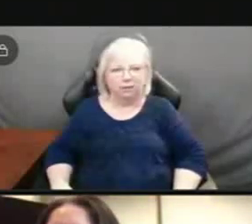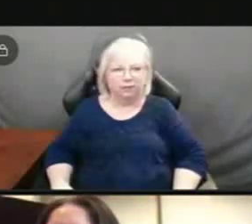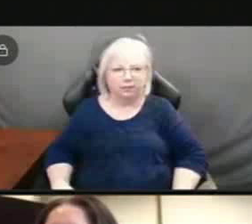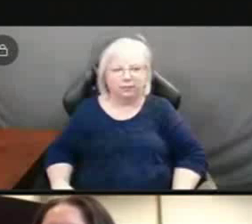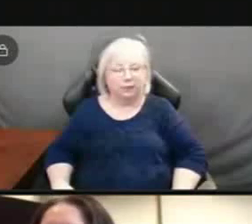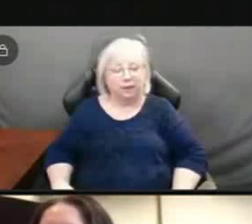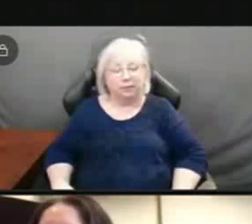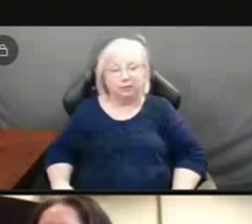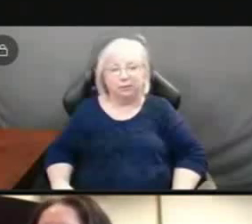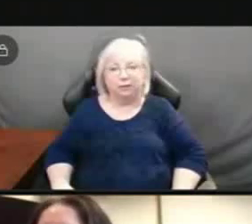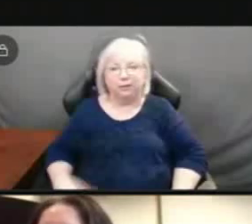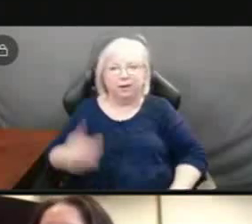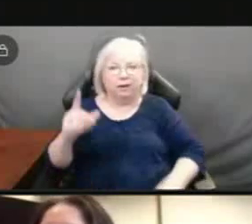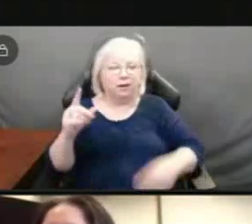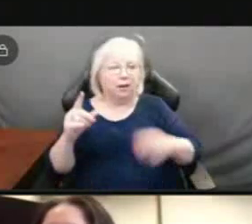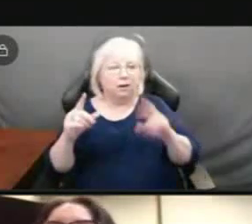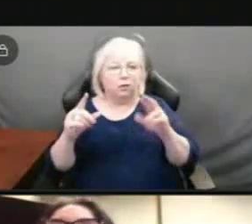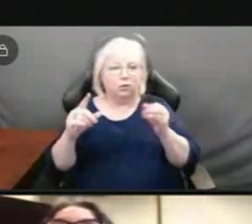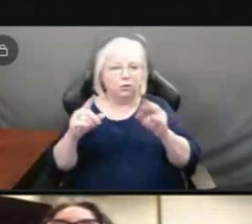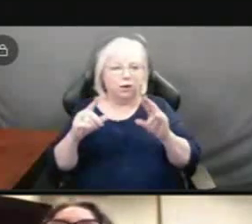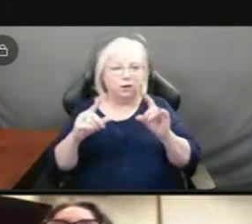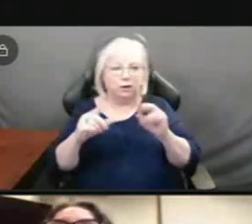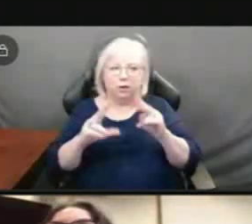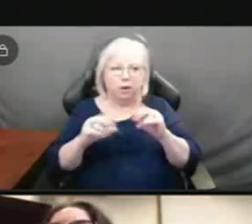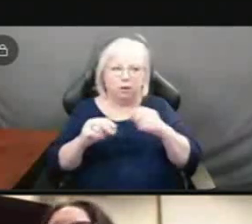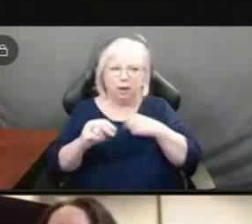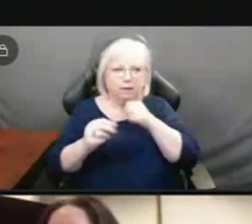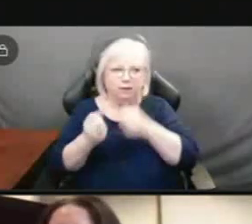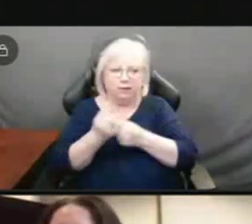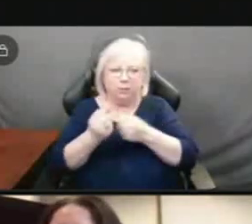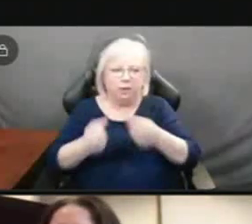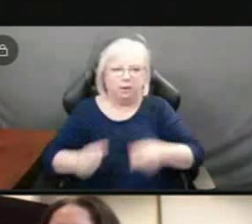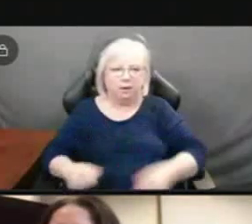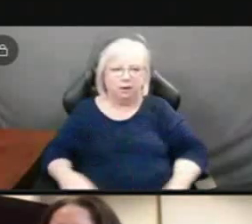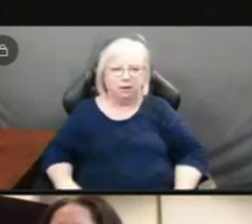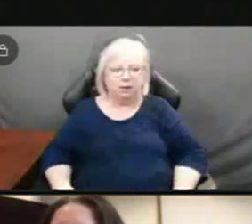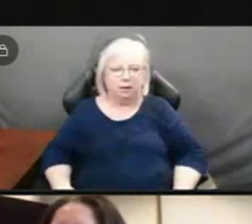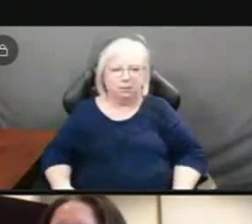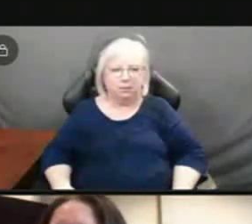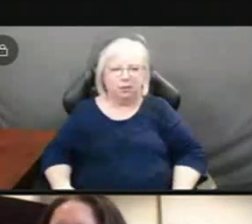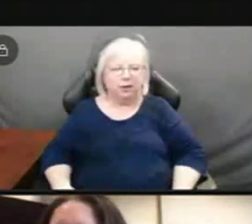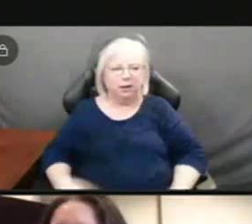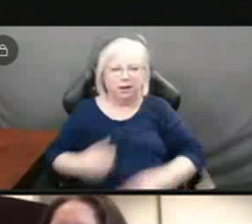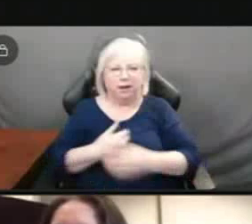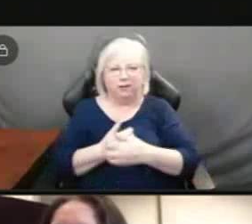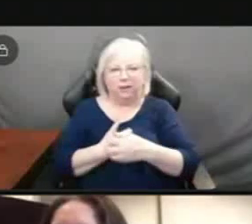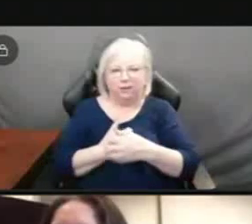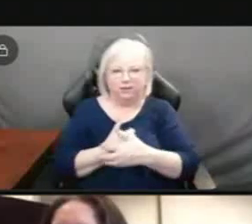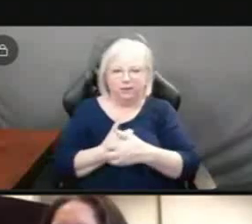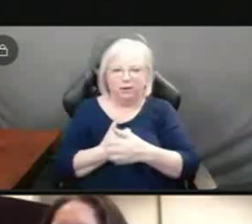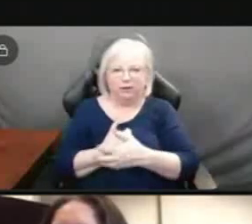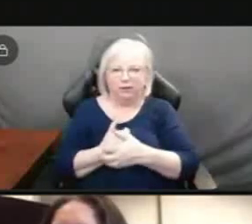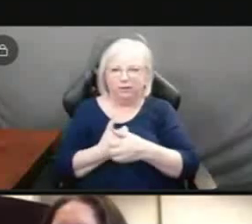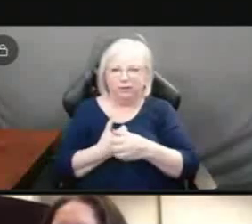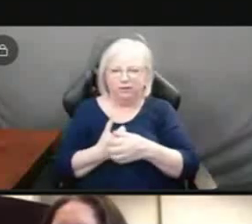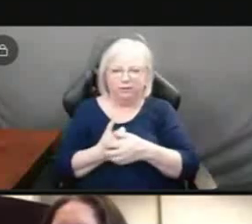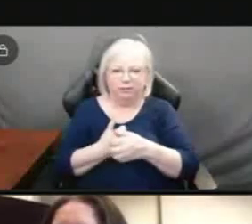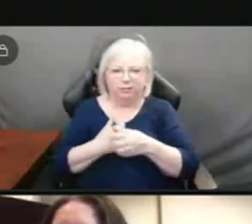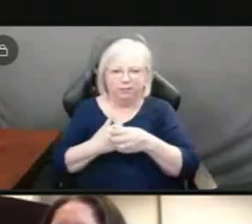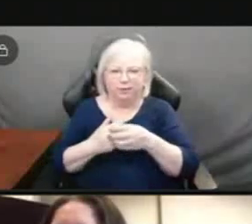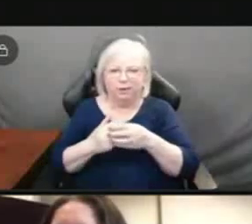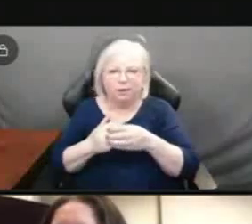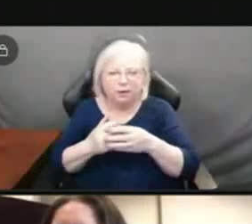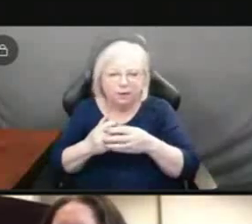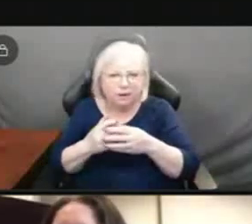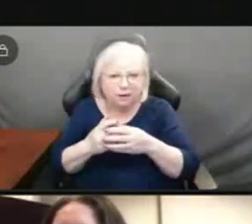No, I'm not in support of this, and I think we have residents from that area who are in opposition here who before the meeting